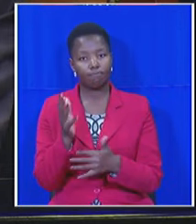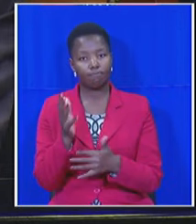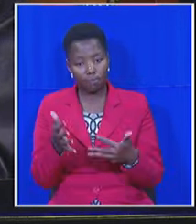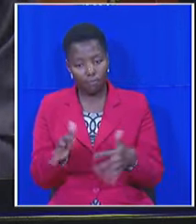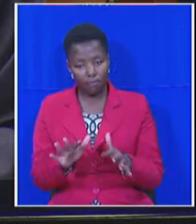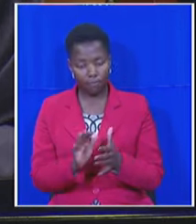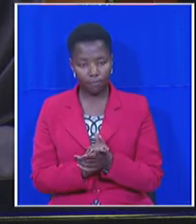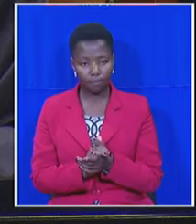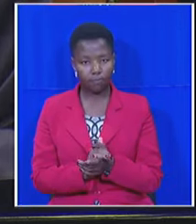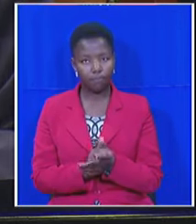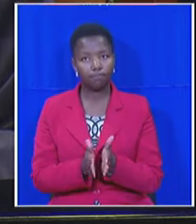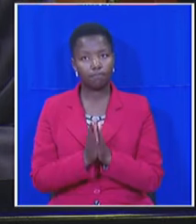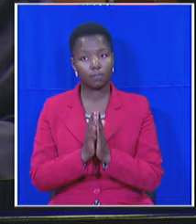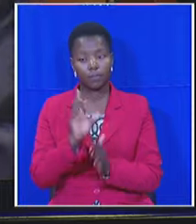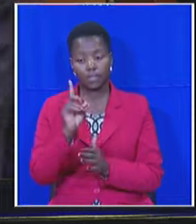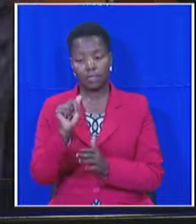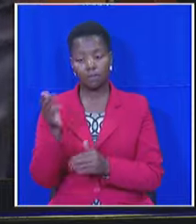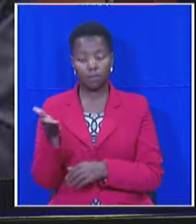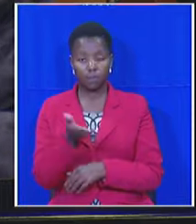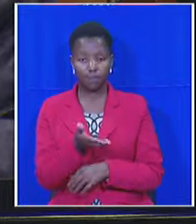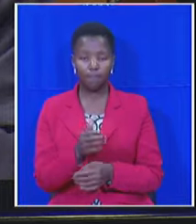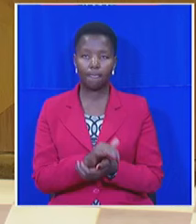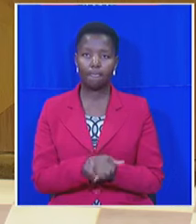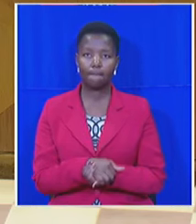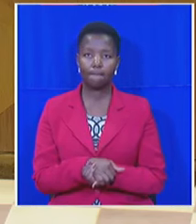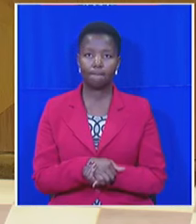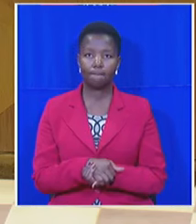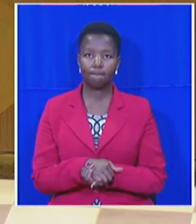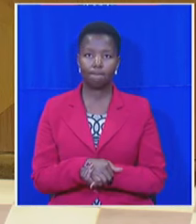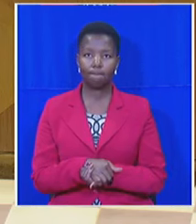requested. I now recognize the Democratic Alliance.